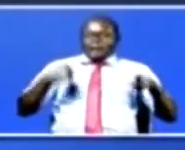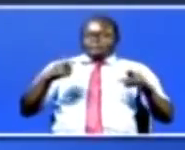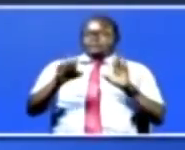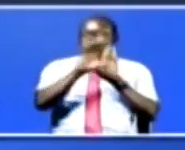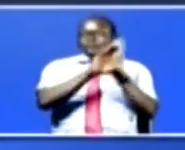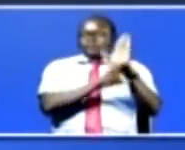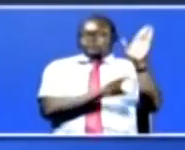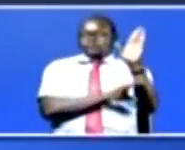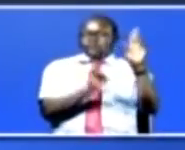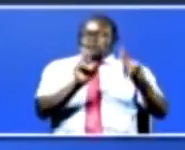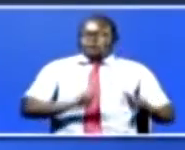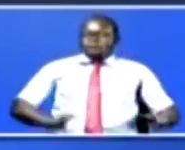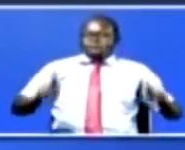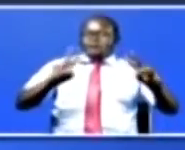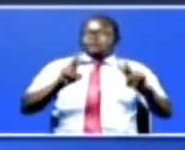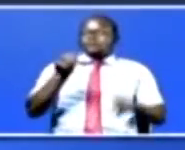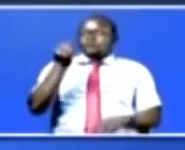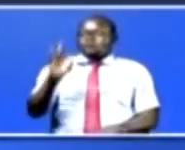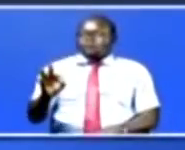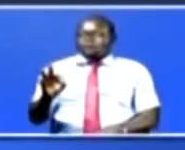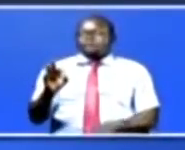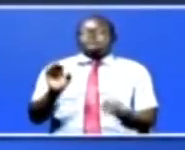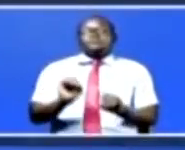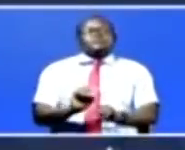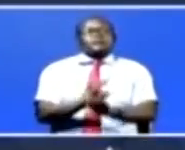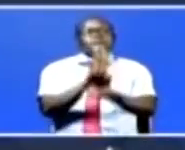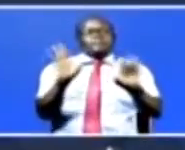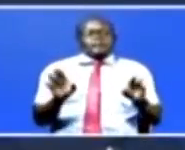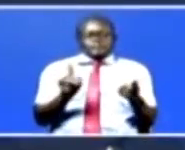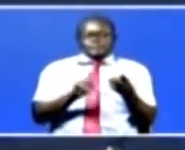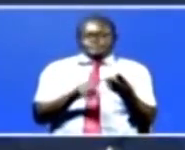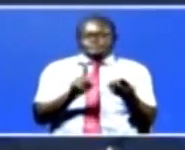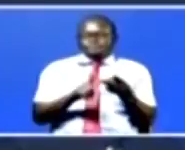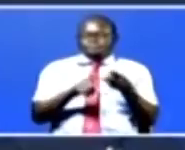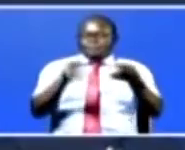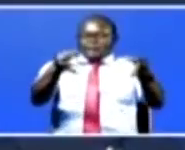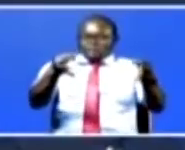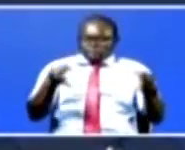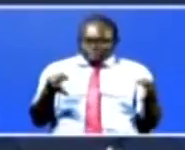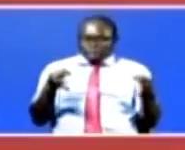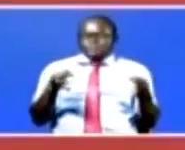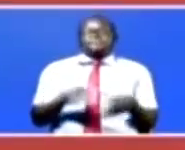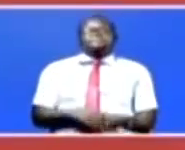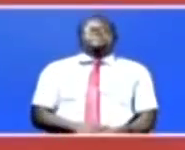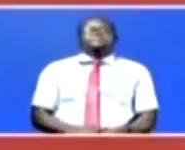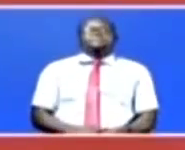constitutional values of transparency and accountability.